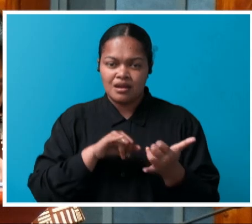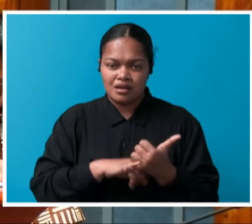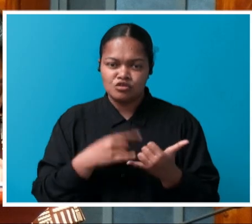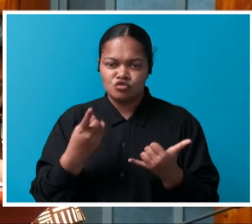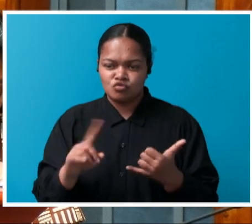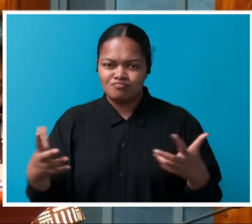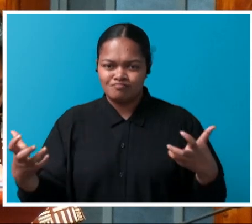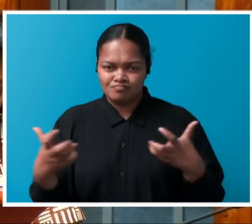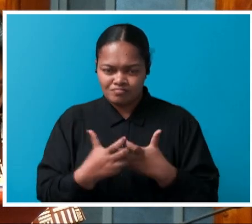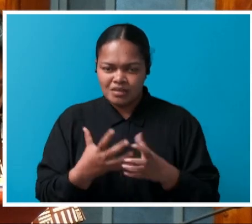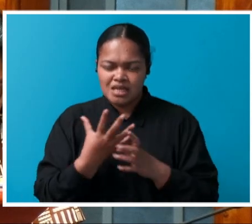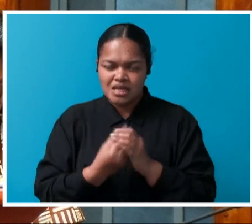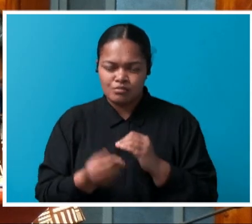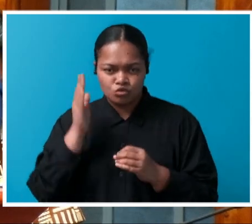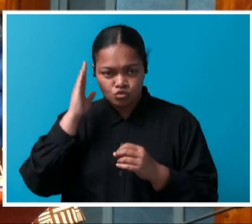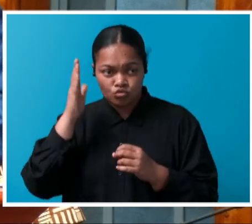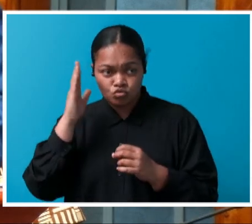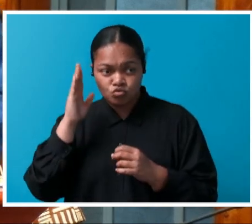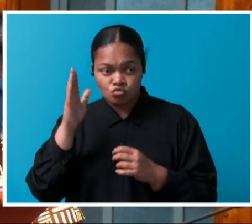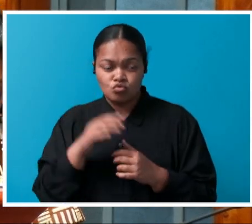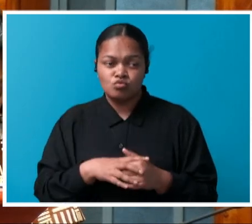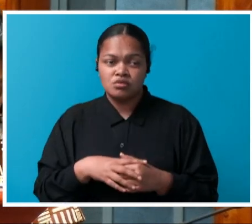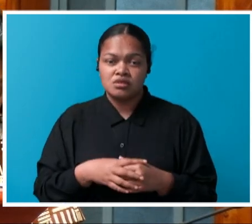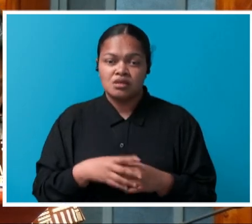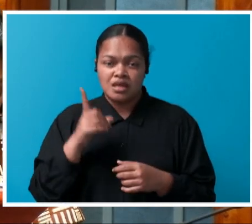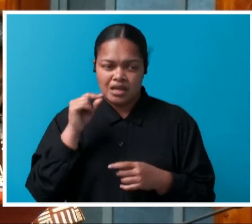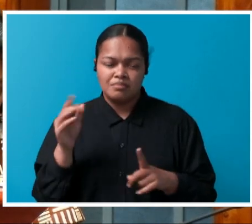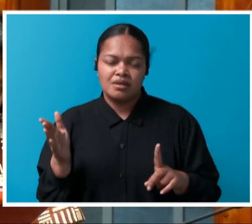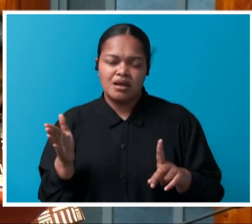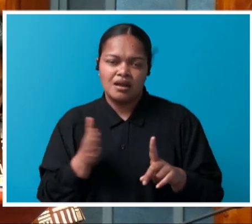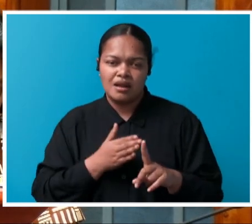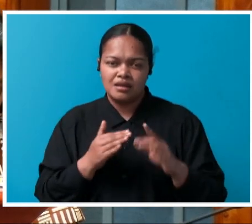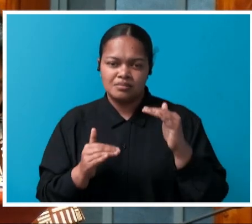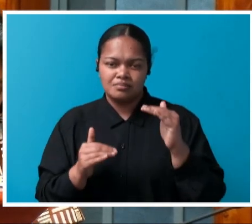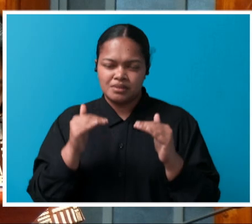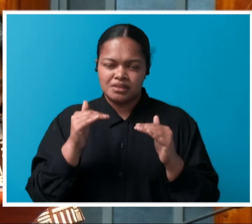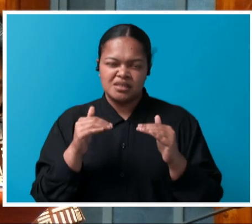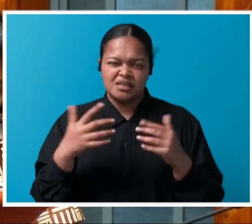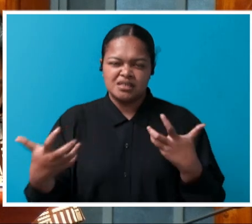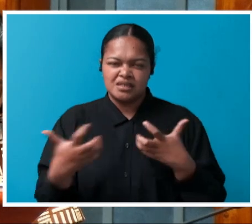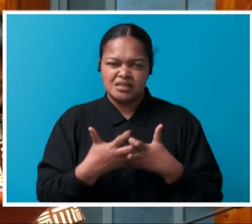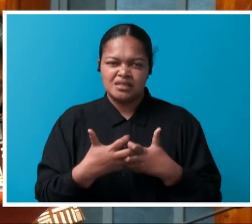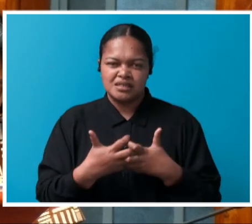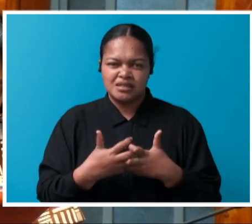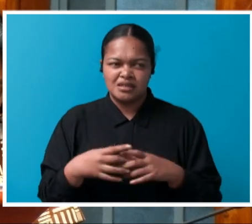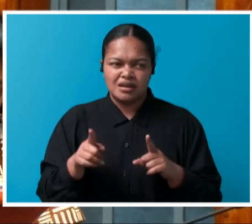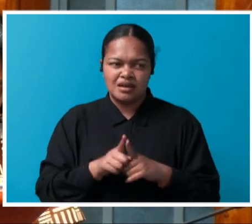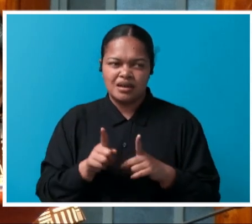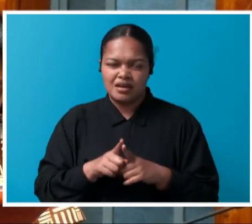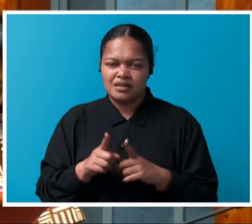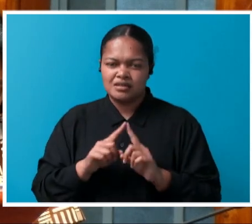gaps in schools whereby subjects can be aligned to meet the areas of need like STEM